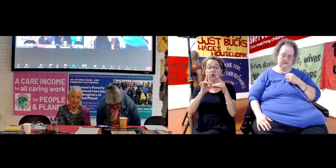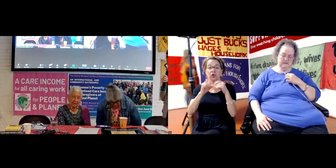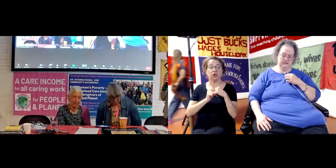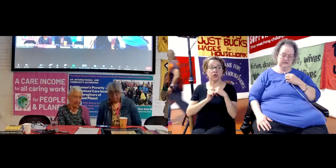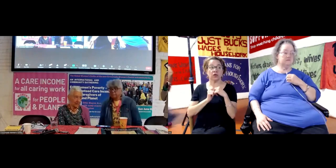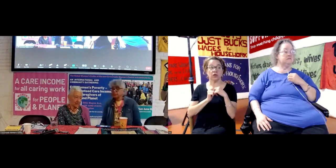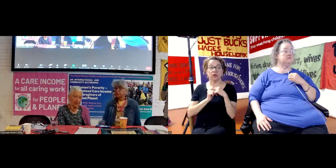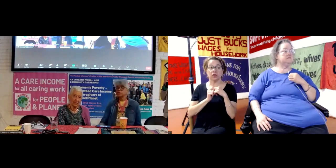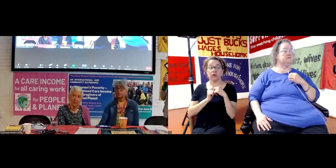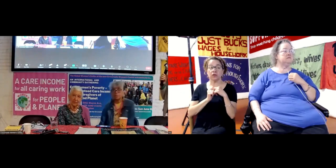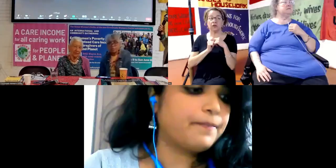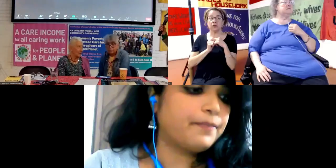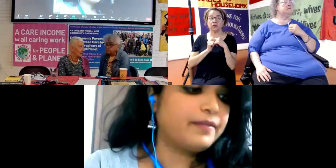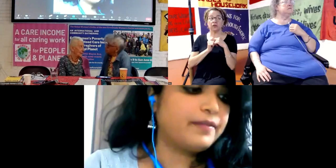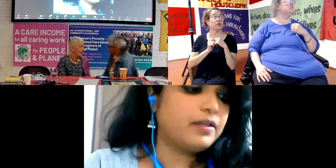Andhra Pradesh.